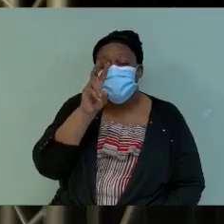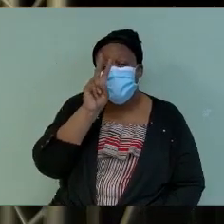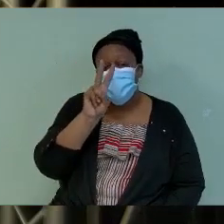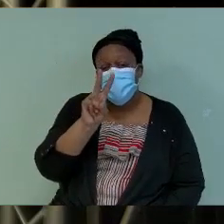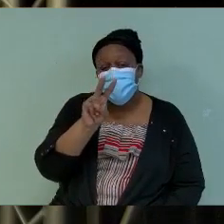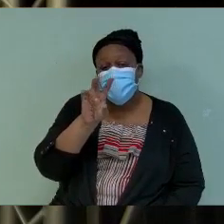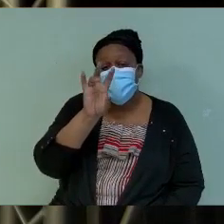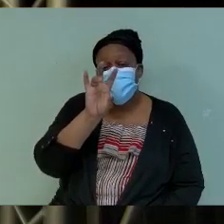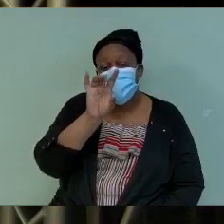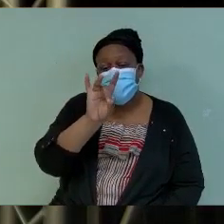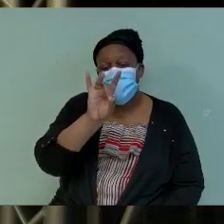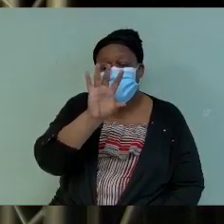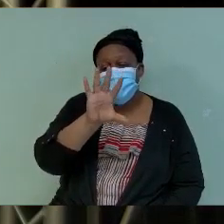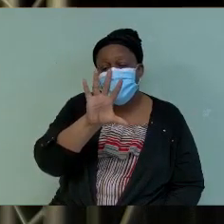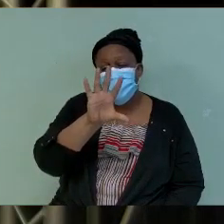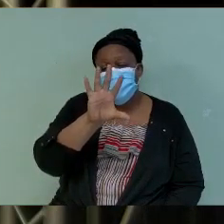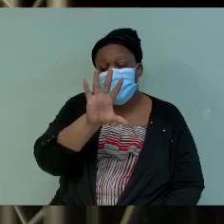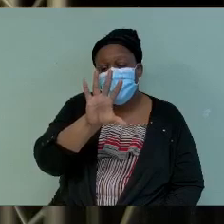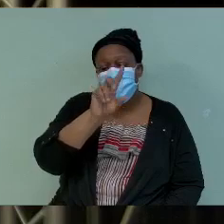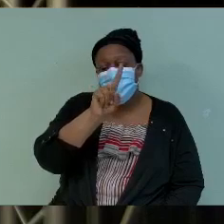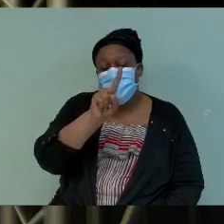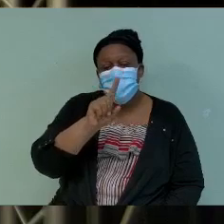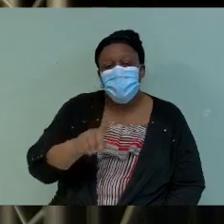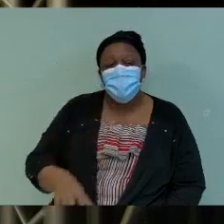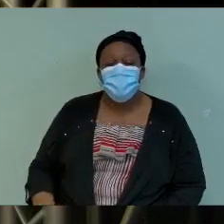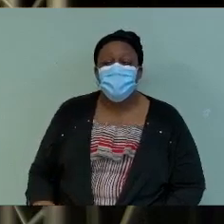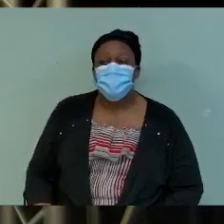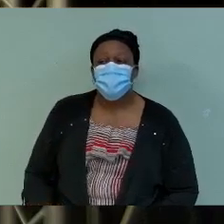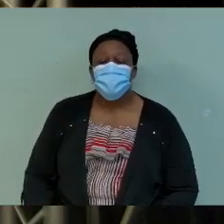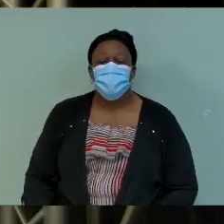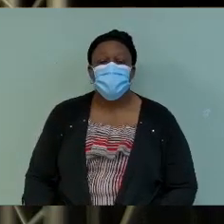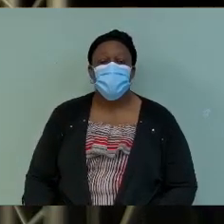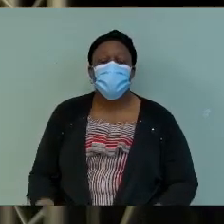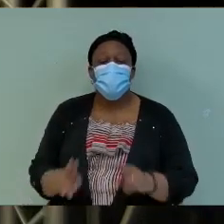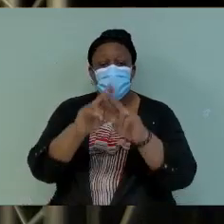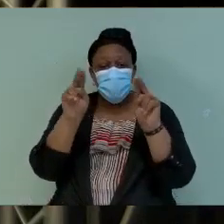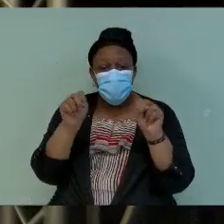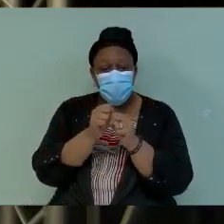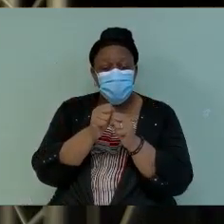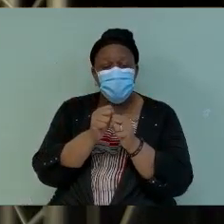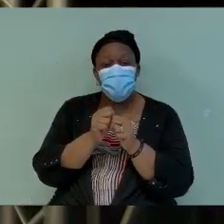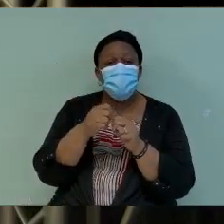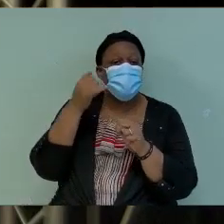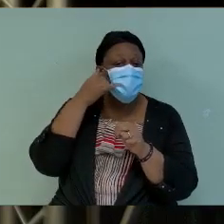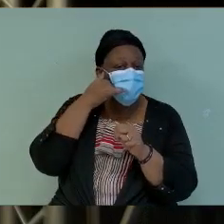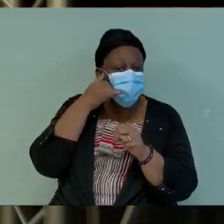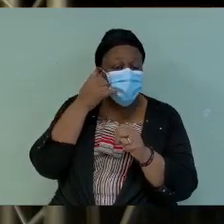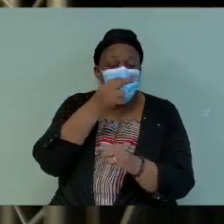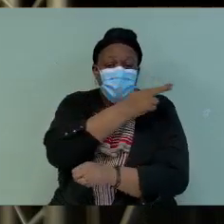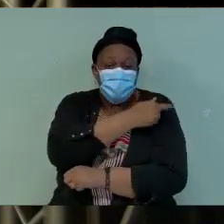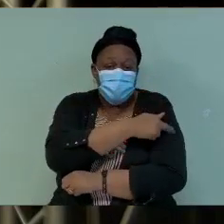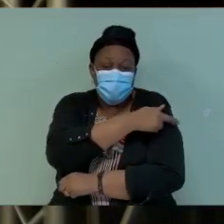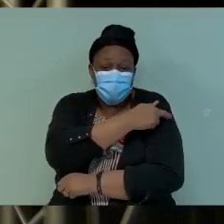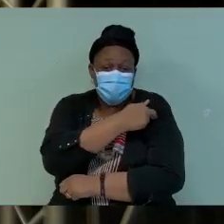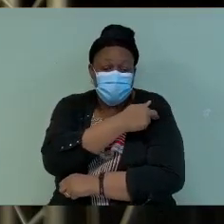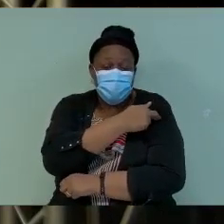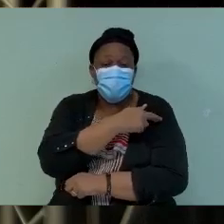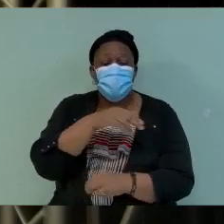662-8551. For Nevis, we have the Nevis Red Cross. From 9 a.m. to 4 p.m., you can